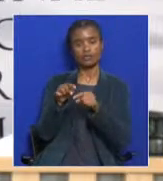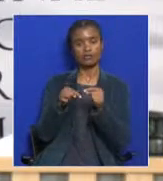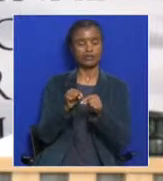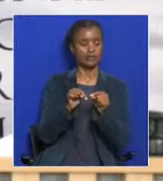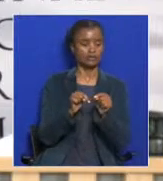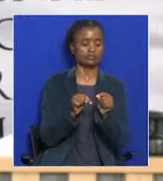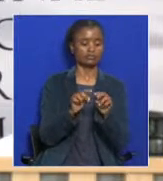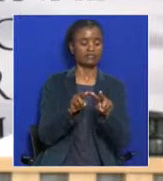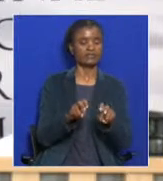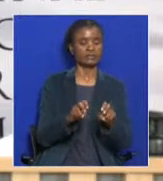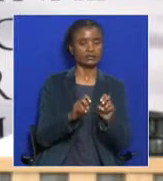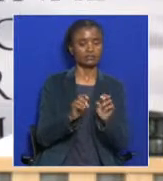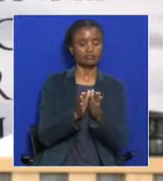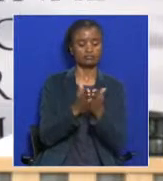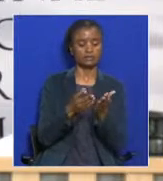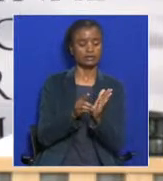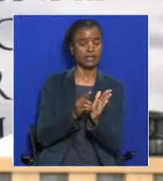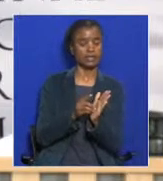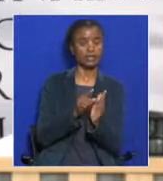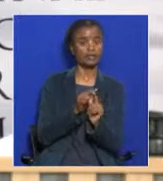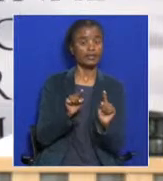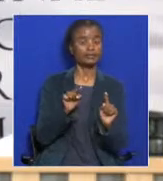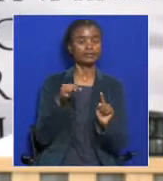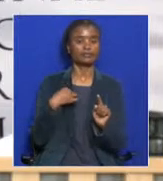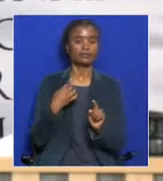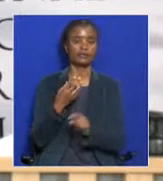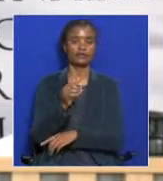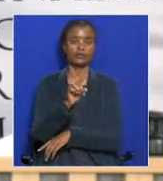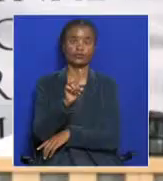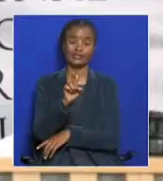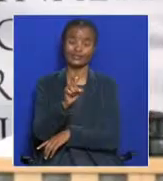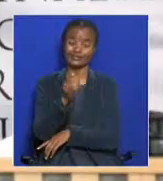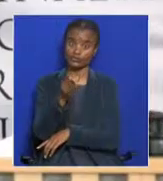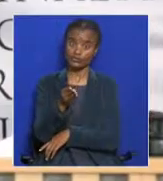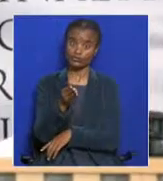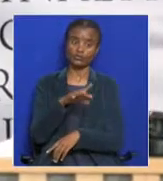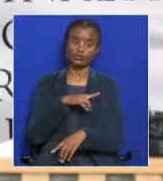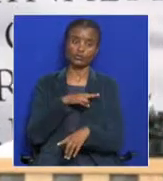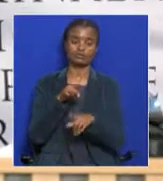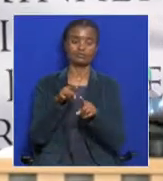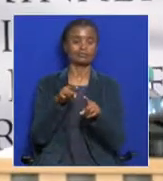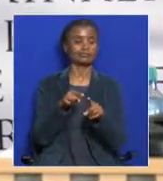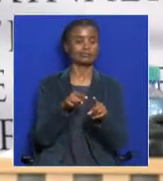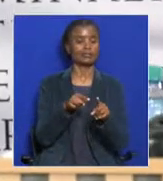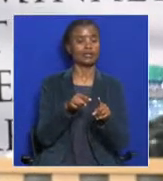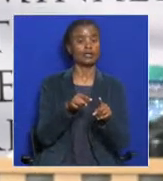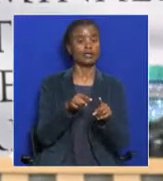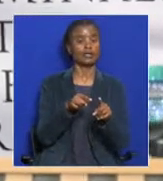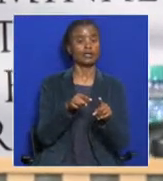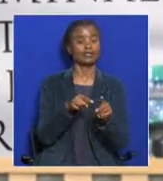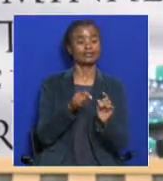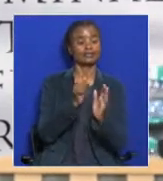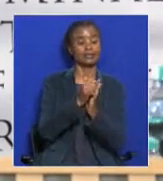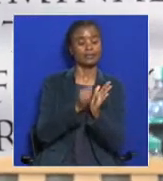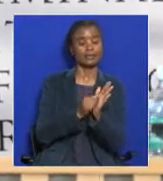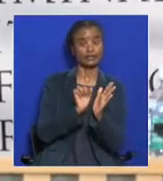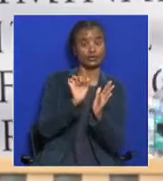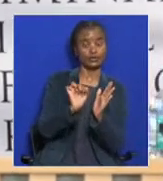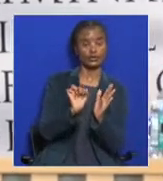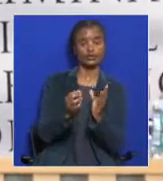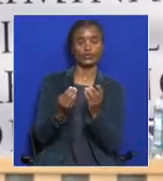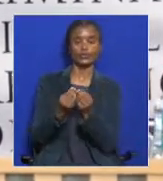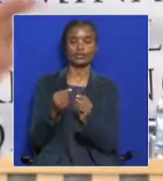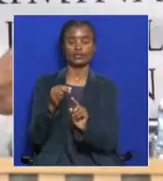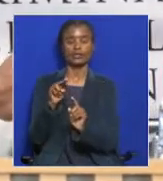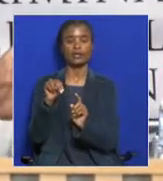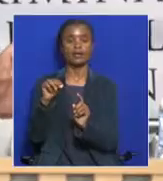you regarding what is stated in Warrant Officer Mpangase's statement at that paragraph 2, as well as your